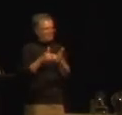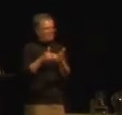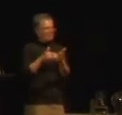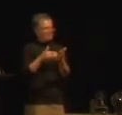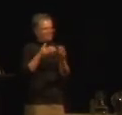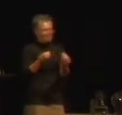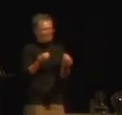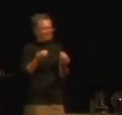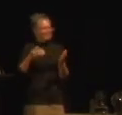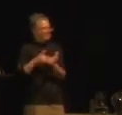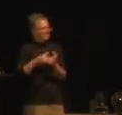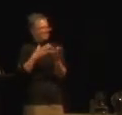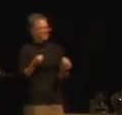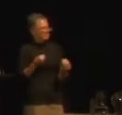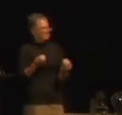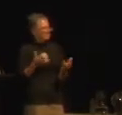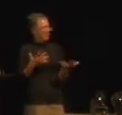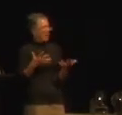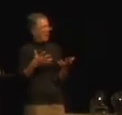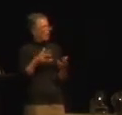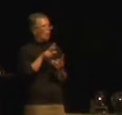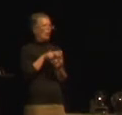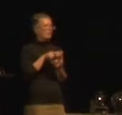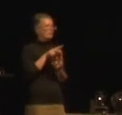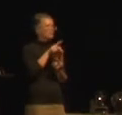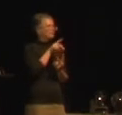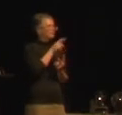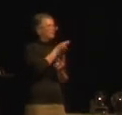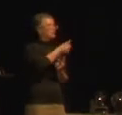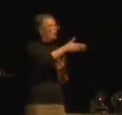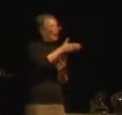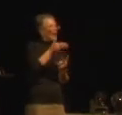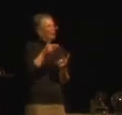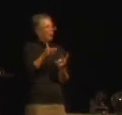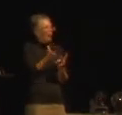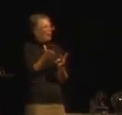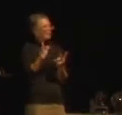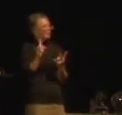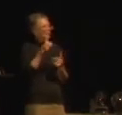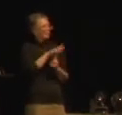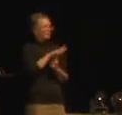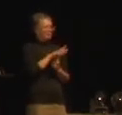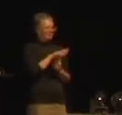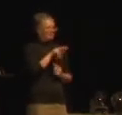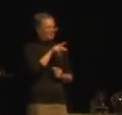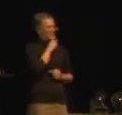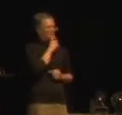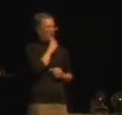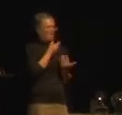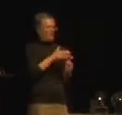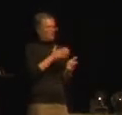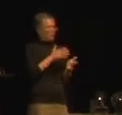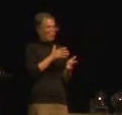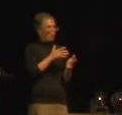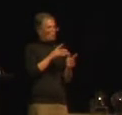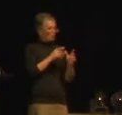conclusions. One is that a small number of people in the National Library is not enough people to be collecting born digital. No matter how hard we try to build